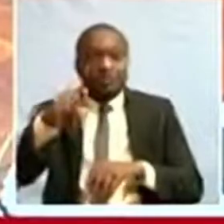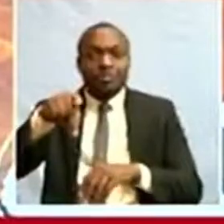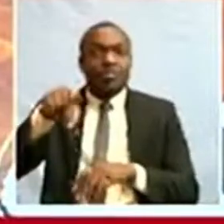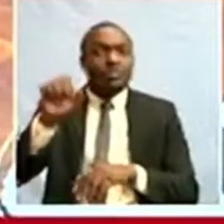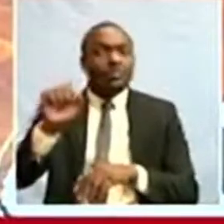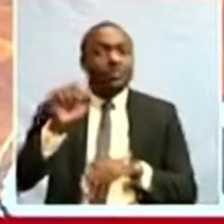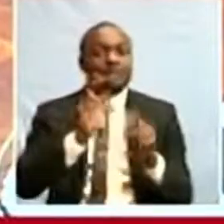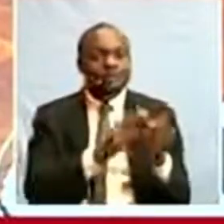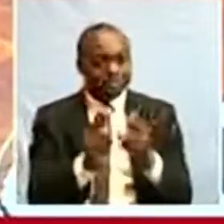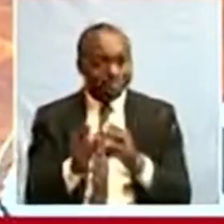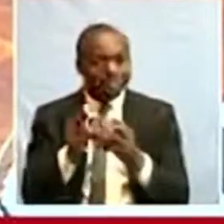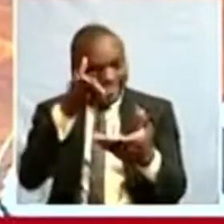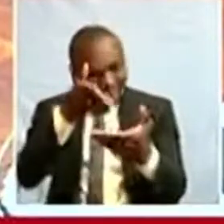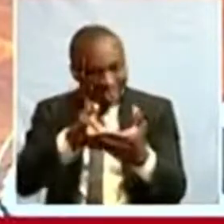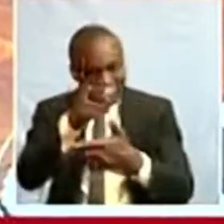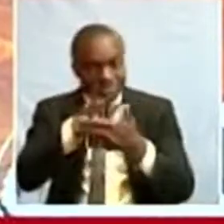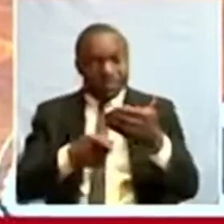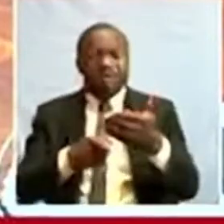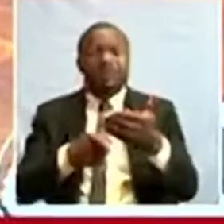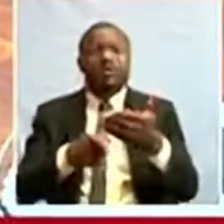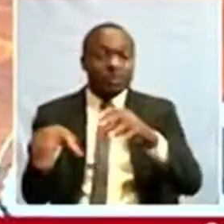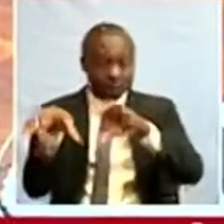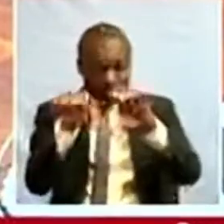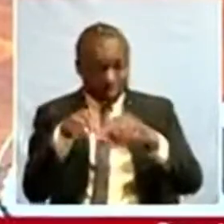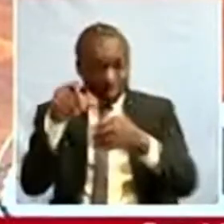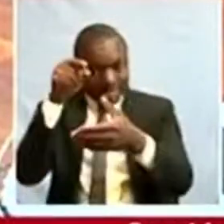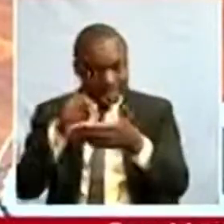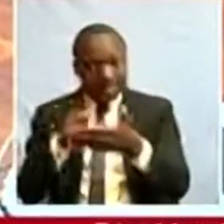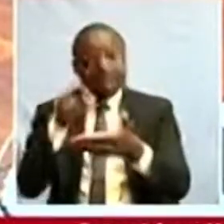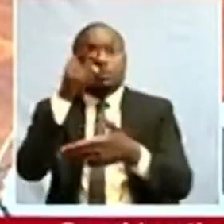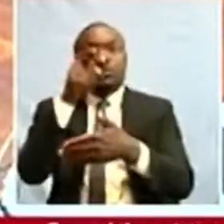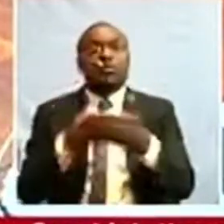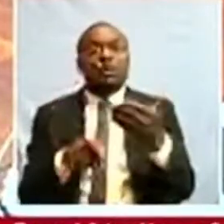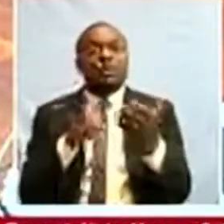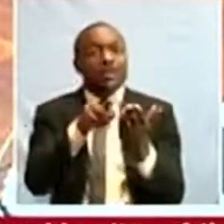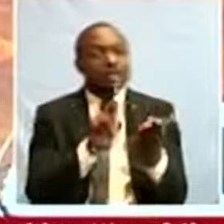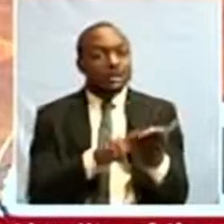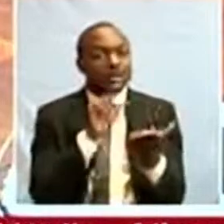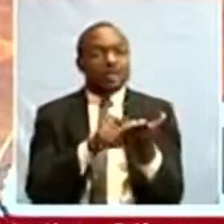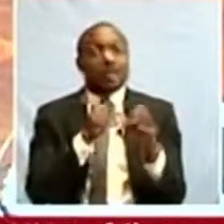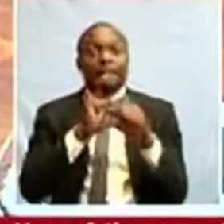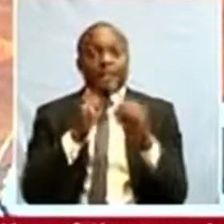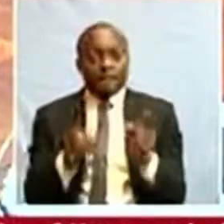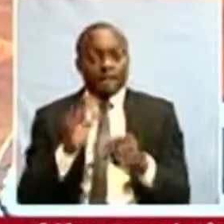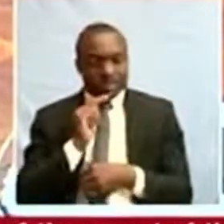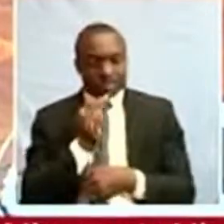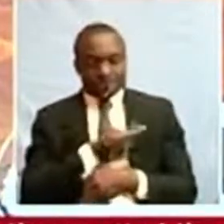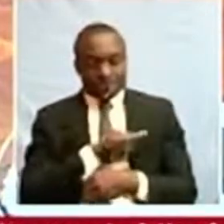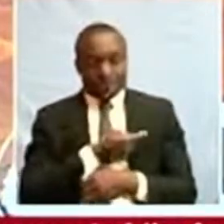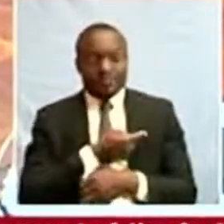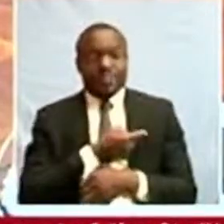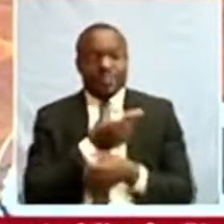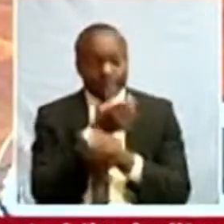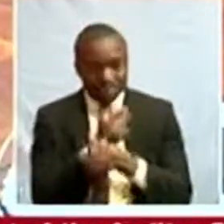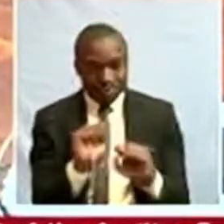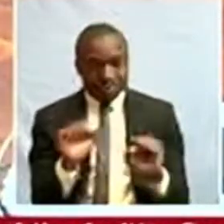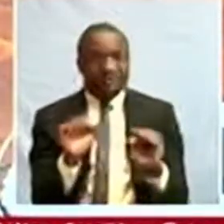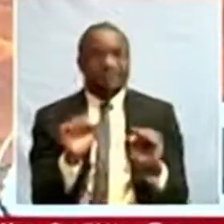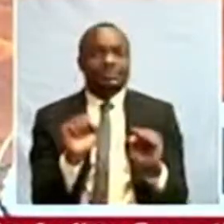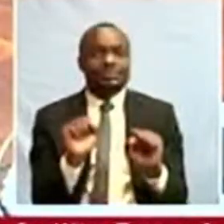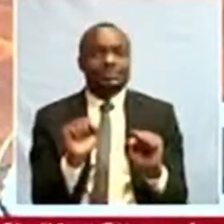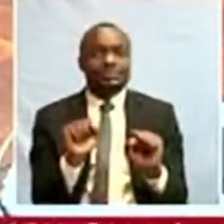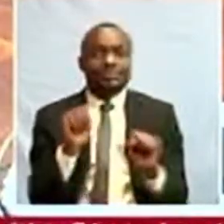officer's response. This is what we are doing, and this is what the act stipulates. But for us, we are mitigating it